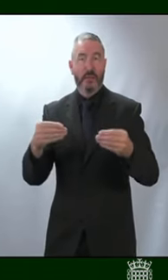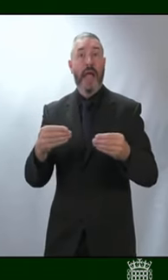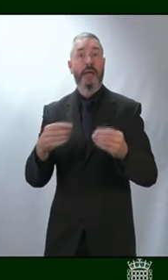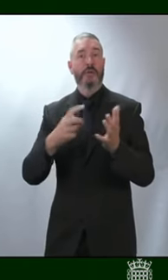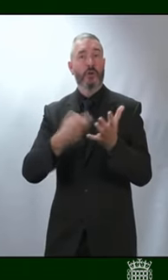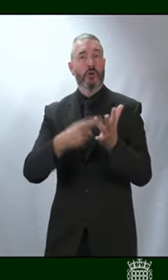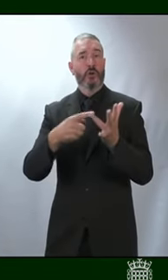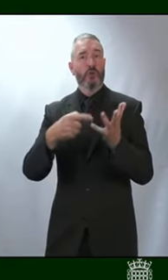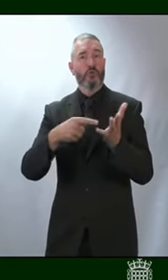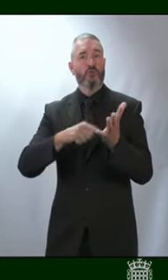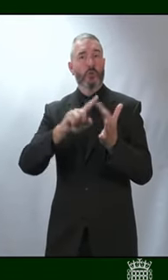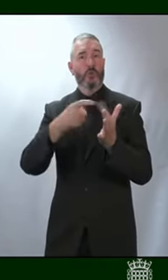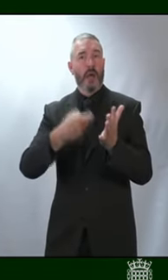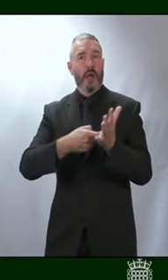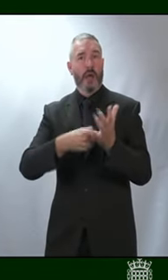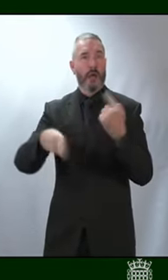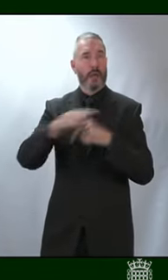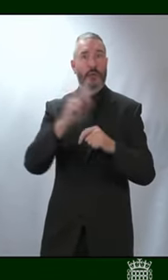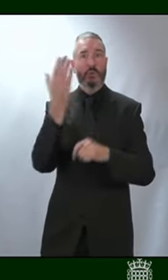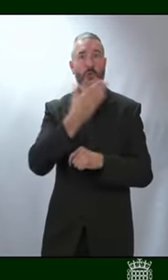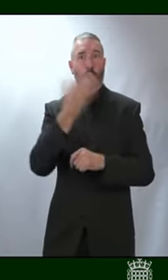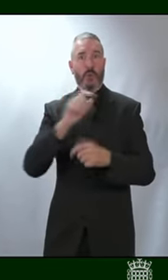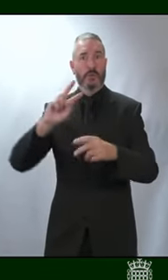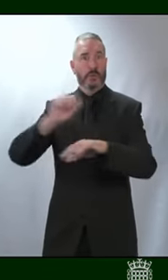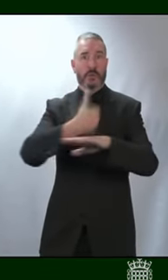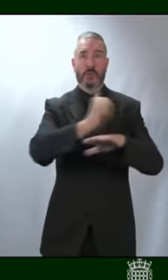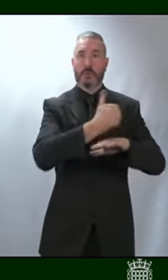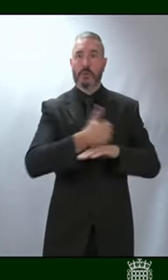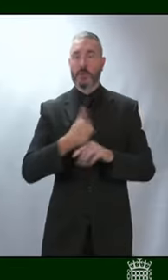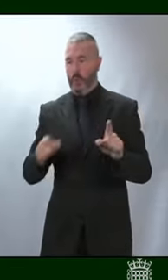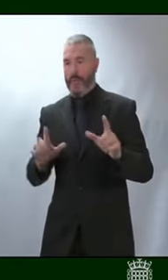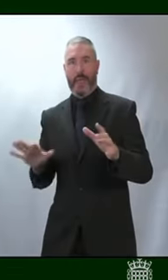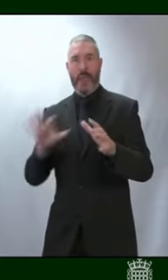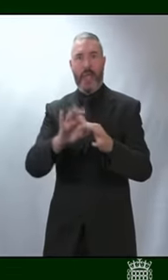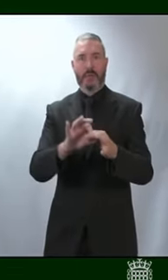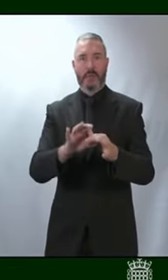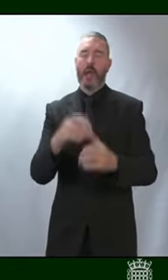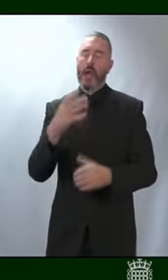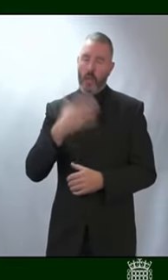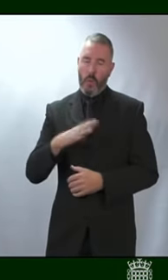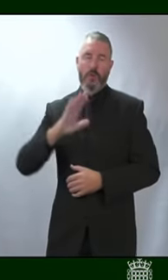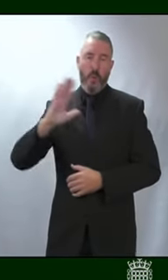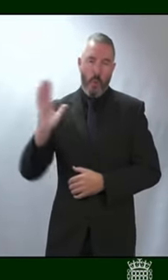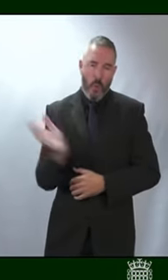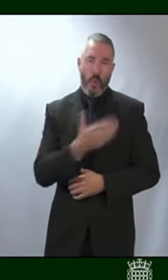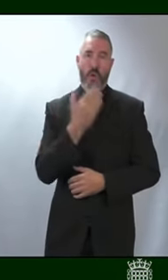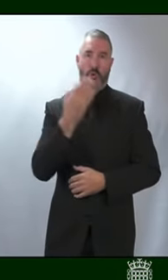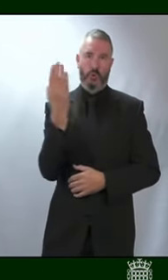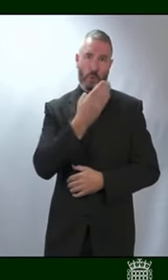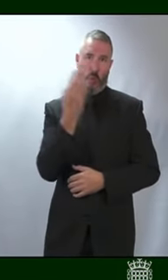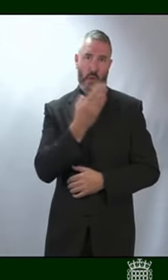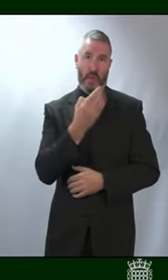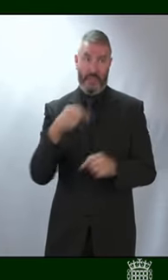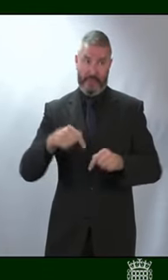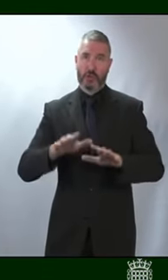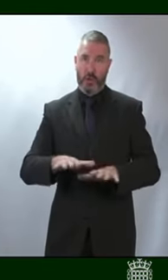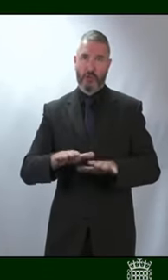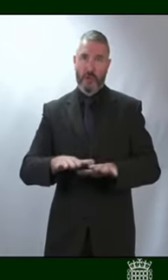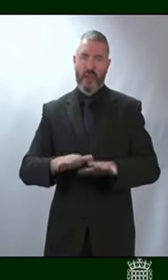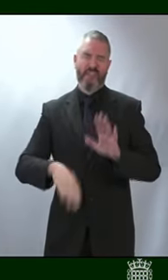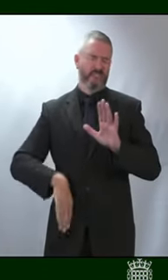in schools across the country. That is what we are going to do, and I want to see a world in which every school in our country has